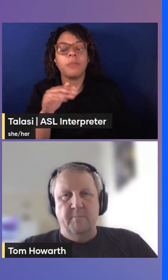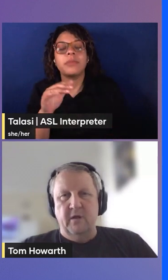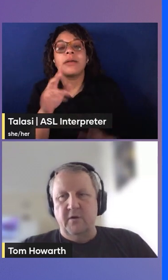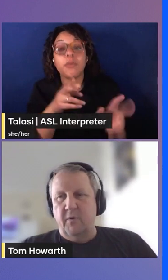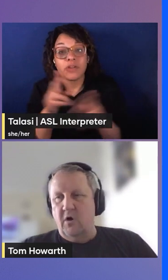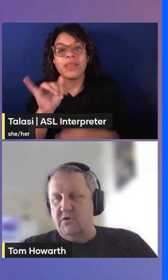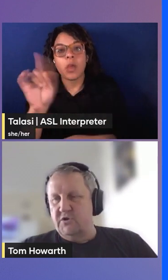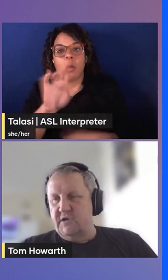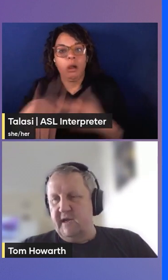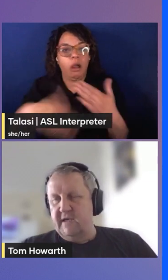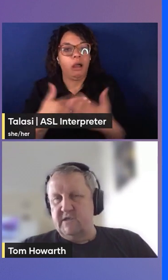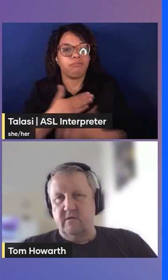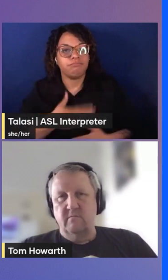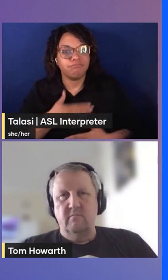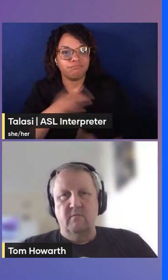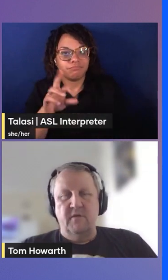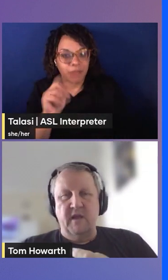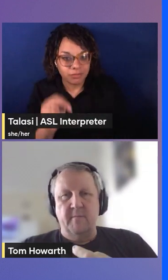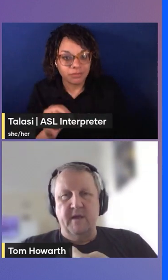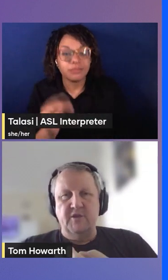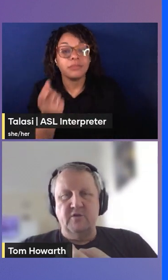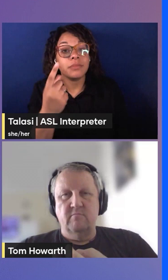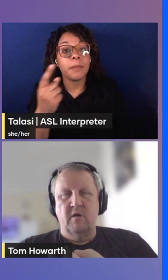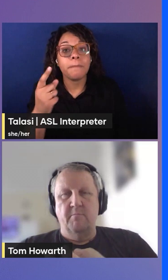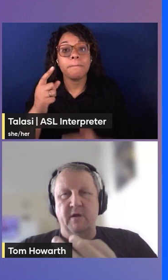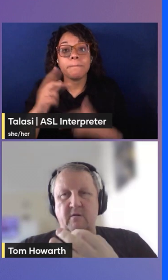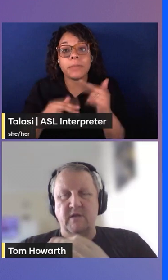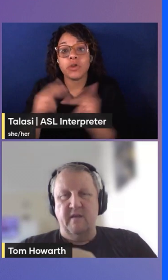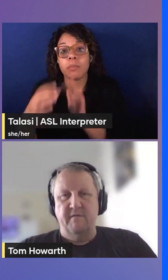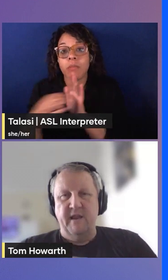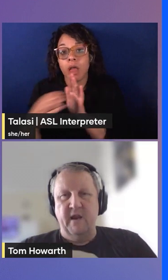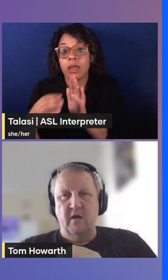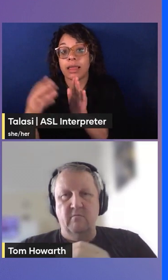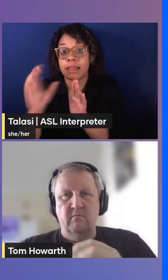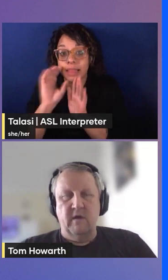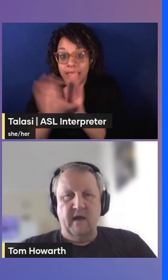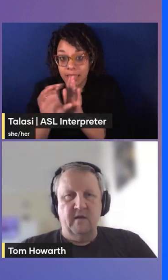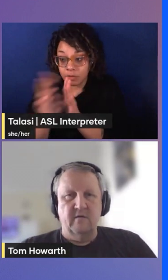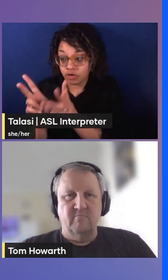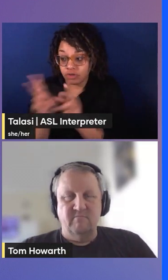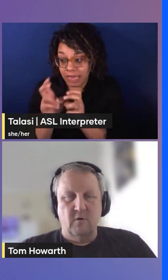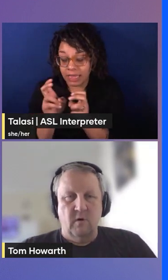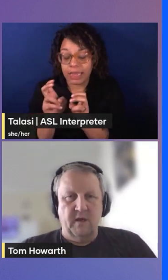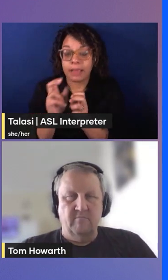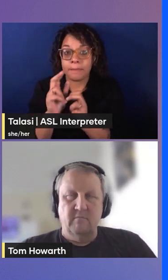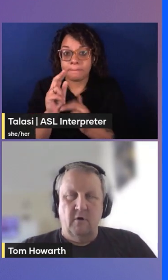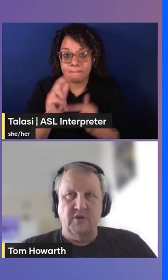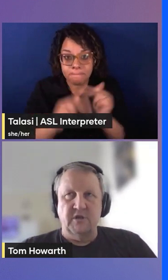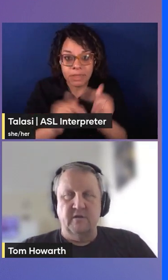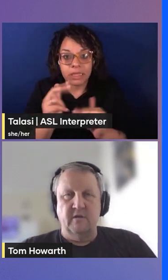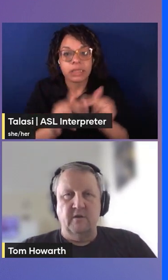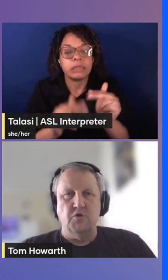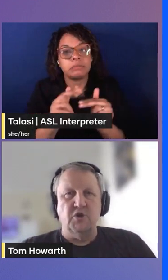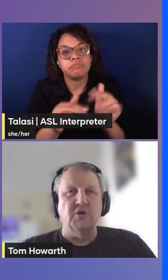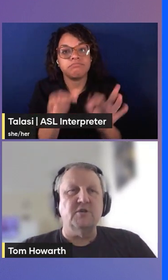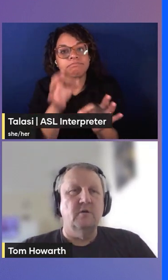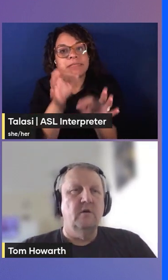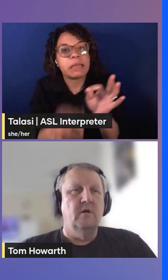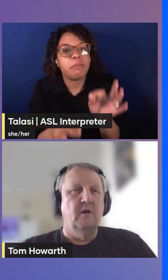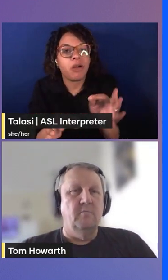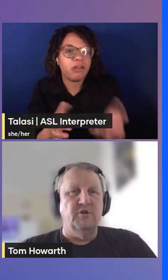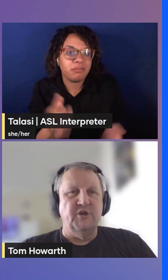The builder block just takes the image and builds a vanilla and quite honestly